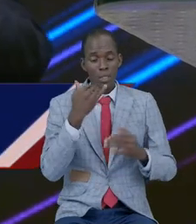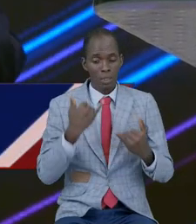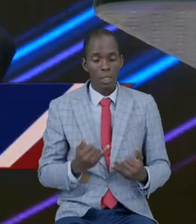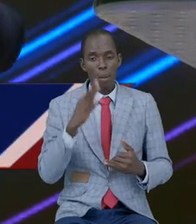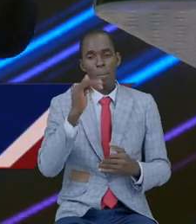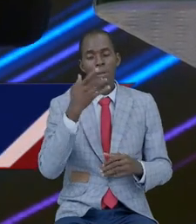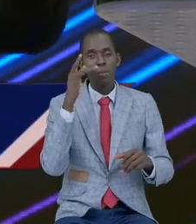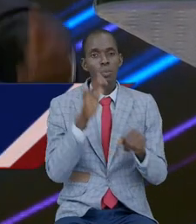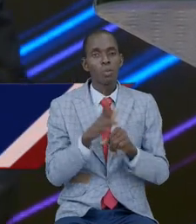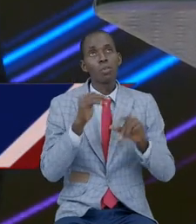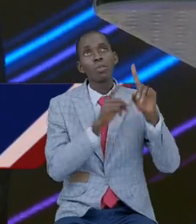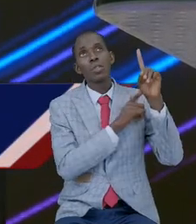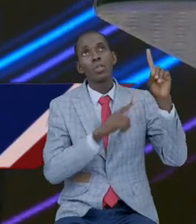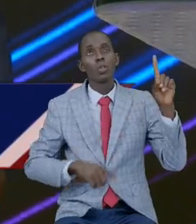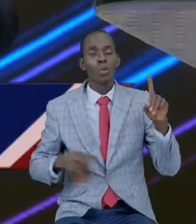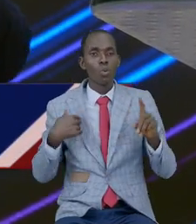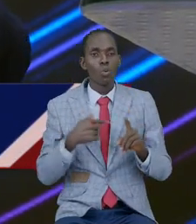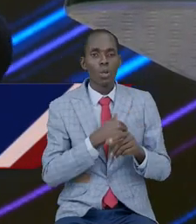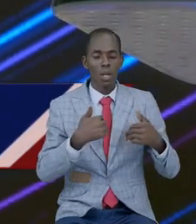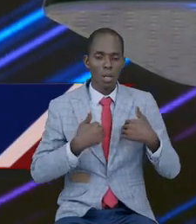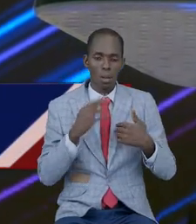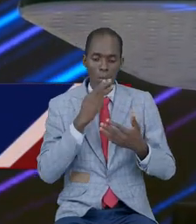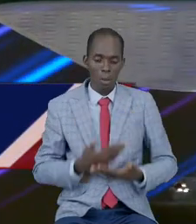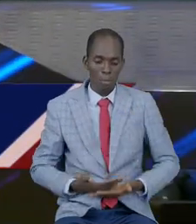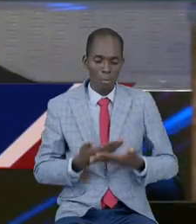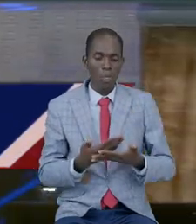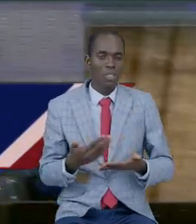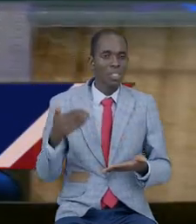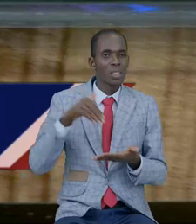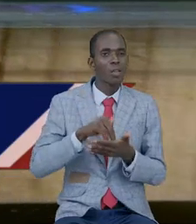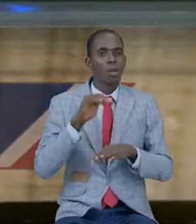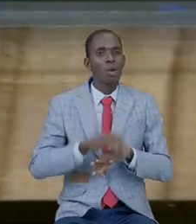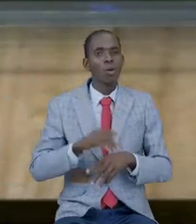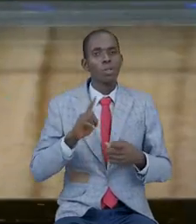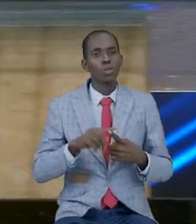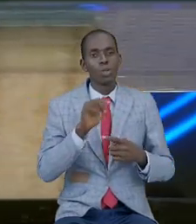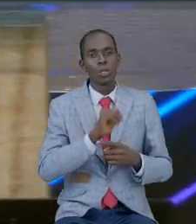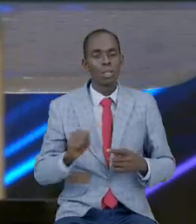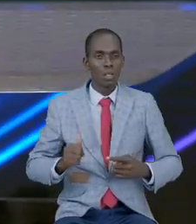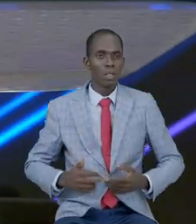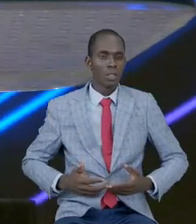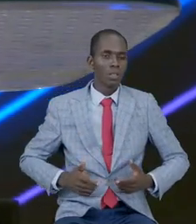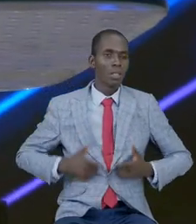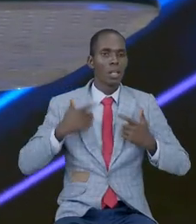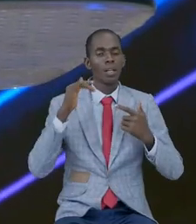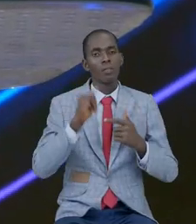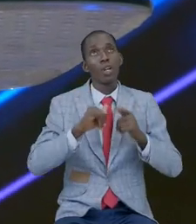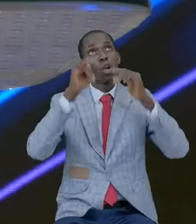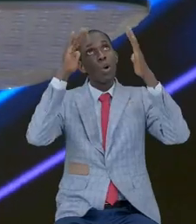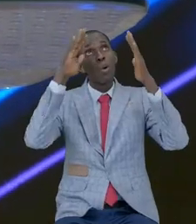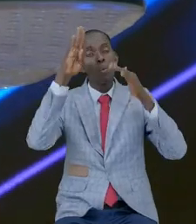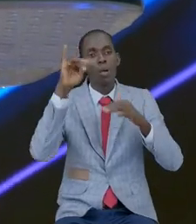begotten again unto a lively hope by the resurrection of jesus